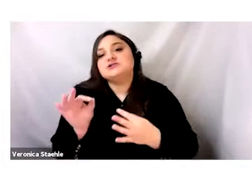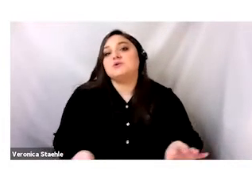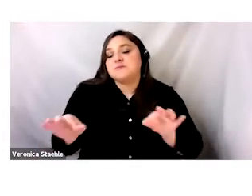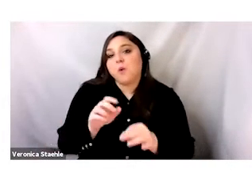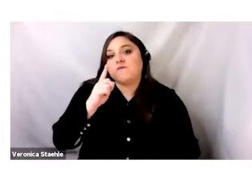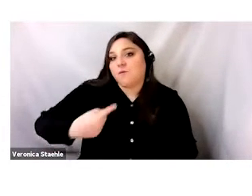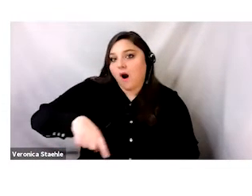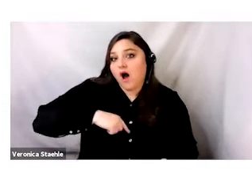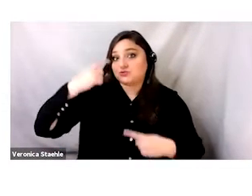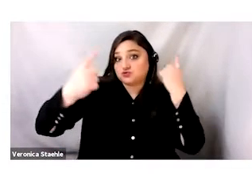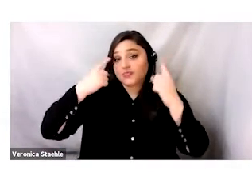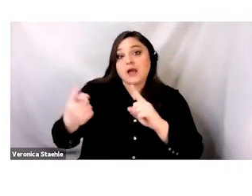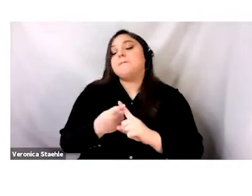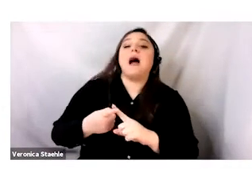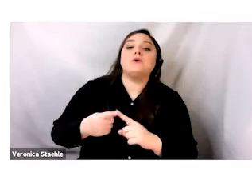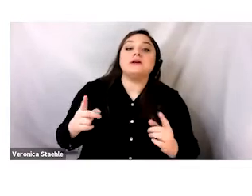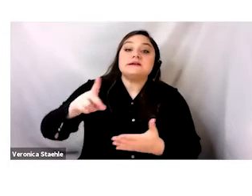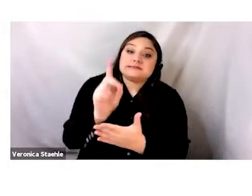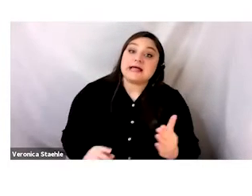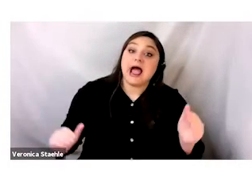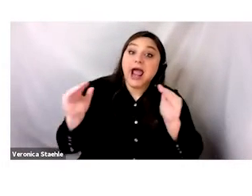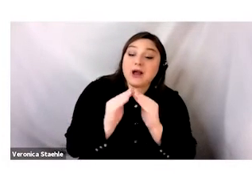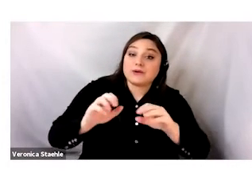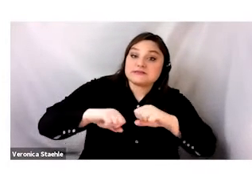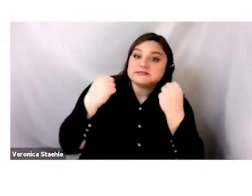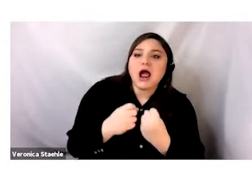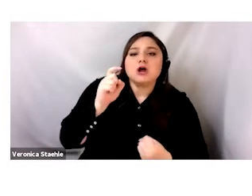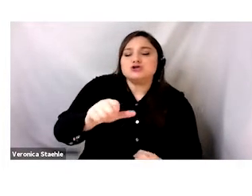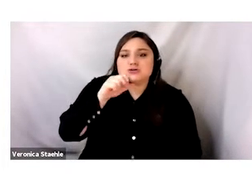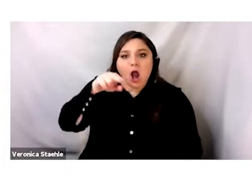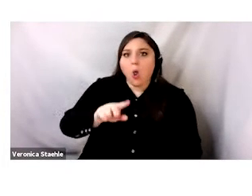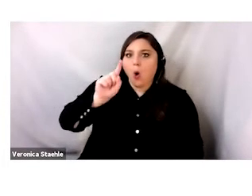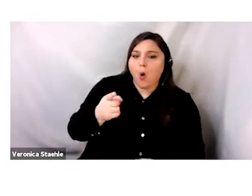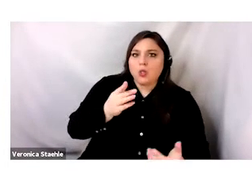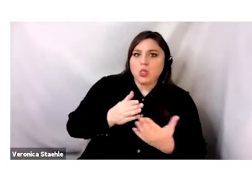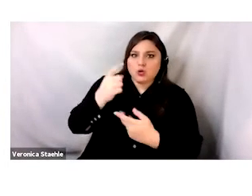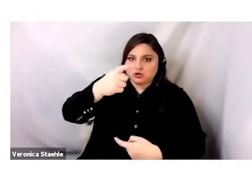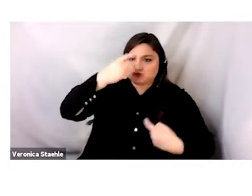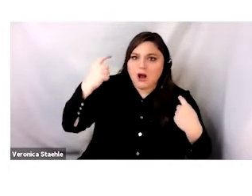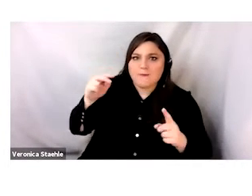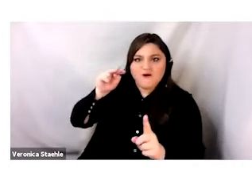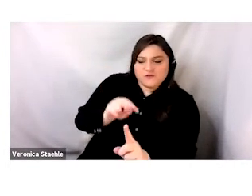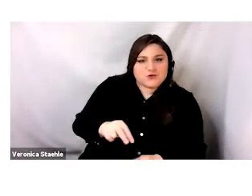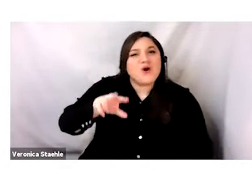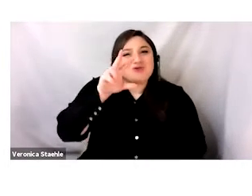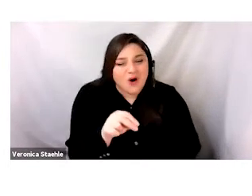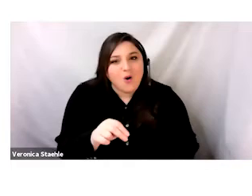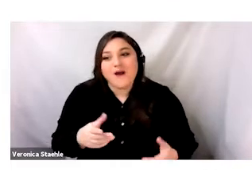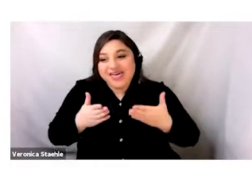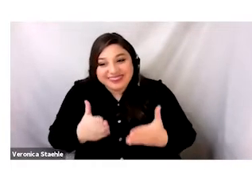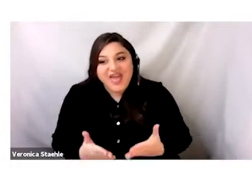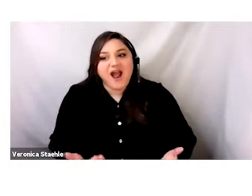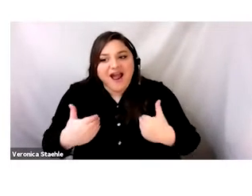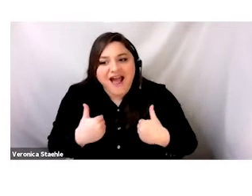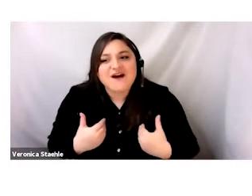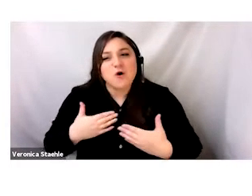don't just talk about it through a trauma-based lens, but recognize that there is acts of joy and resilience embedded